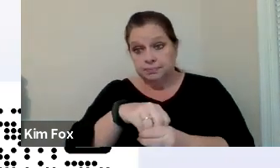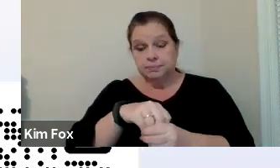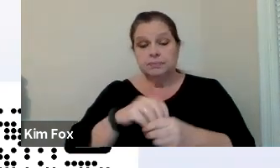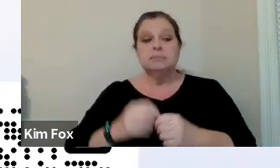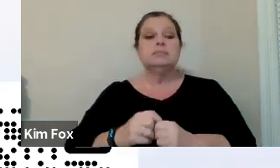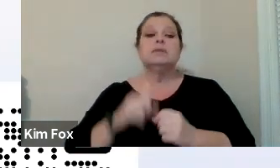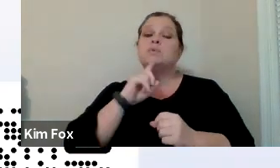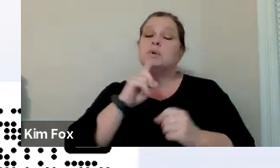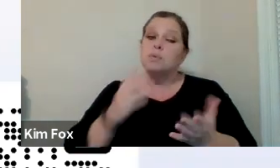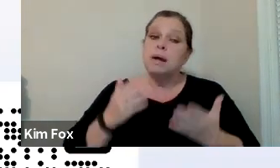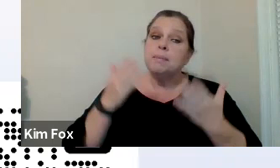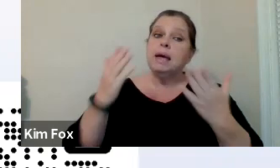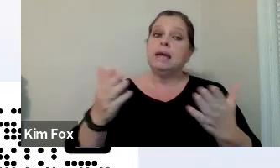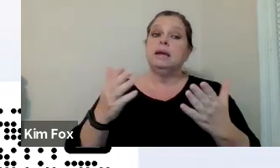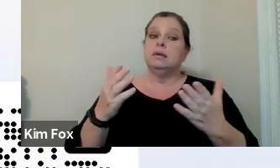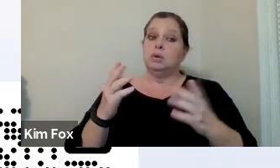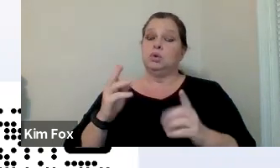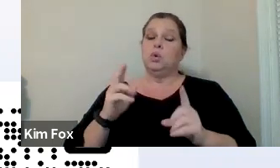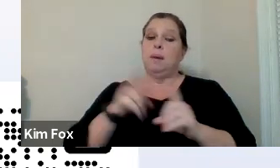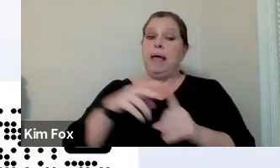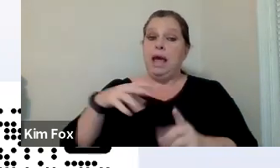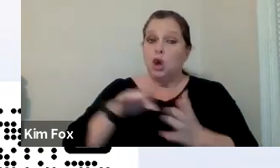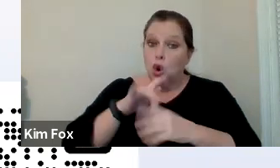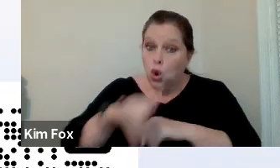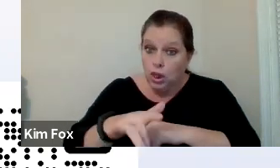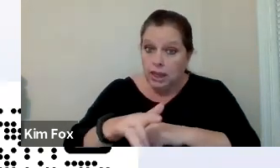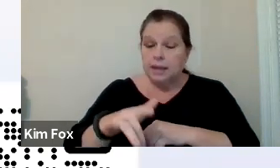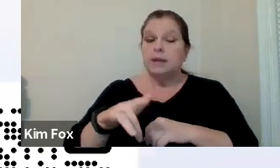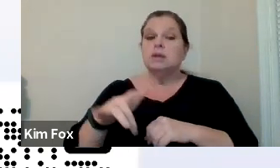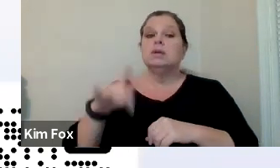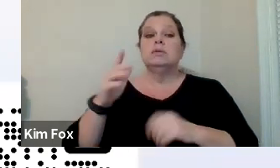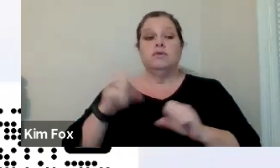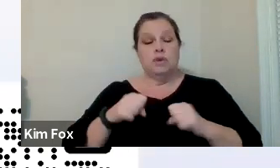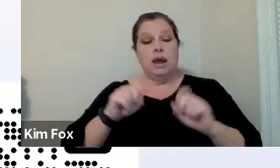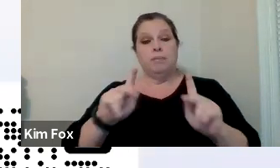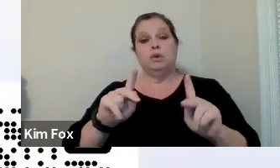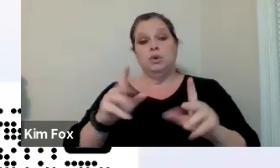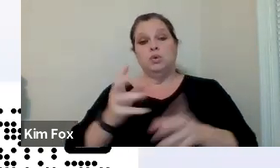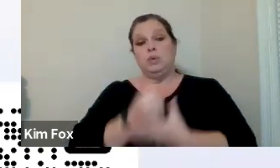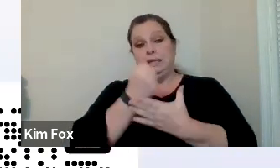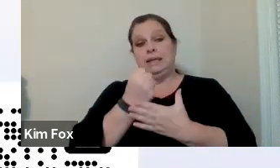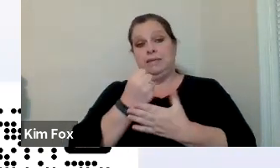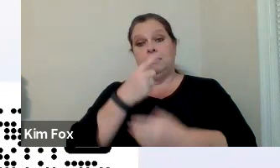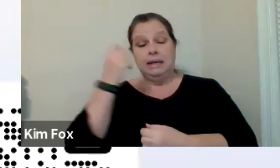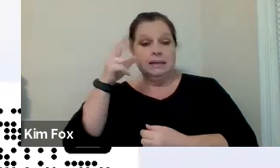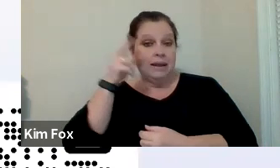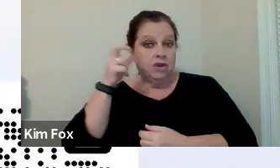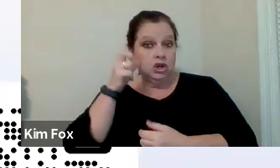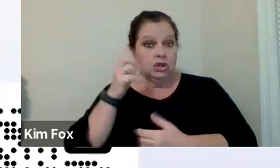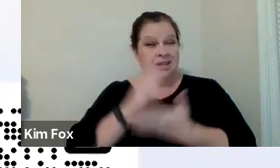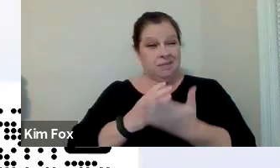highly recommended to apply early to increase the chances of receiving the Yellow Ribbon, because I've heard some, there's